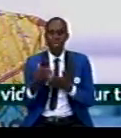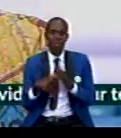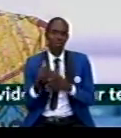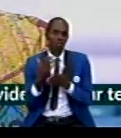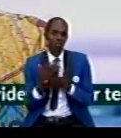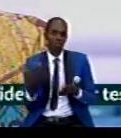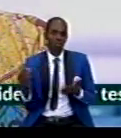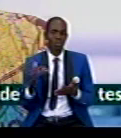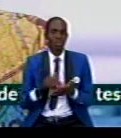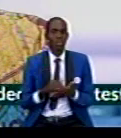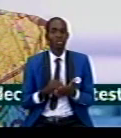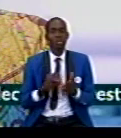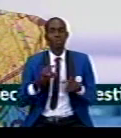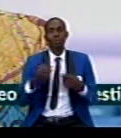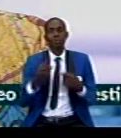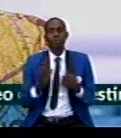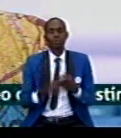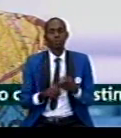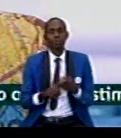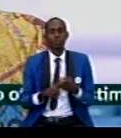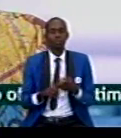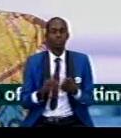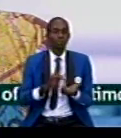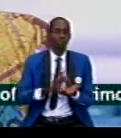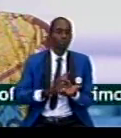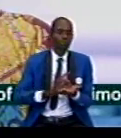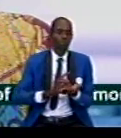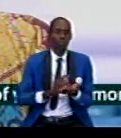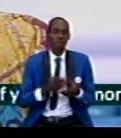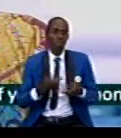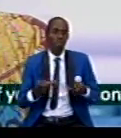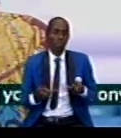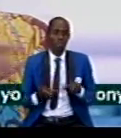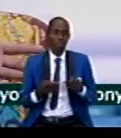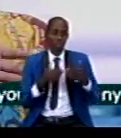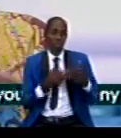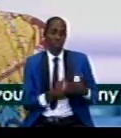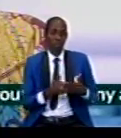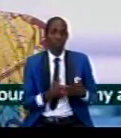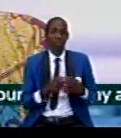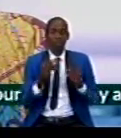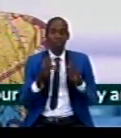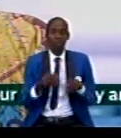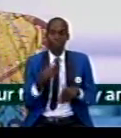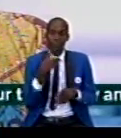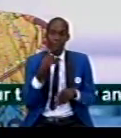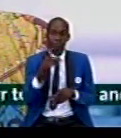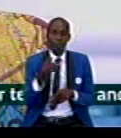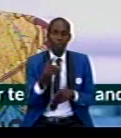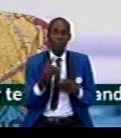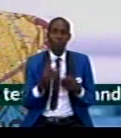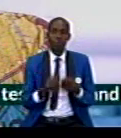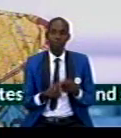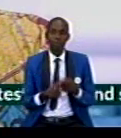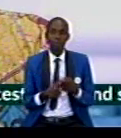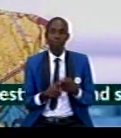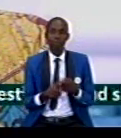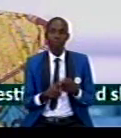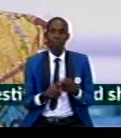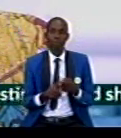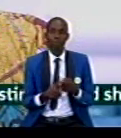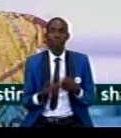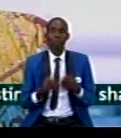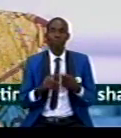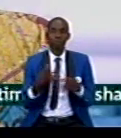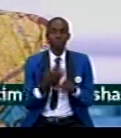a nearby chemist, the man told me that I should go to a doctor that specializes in ear.